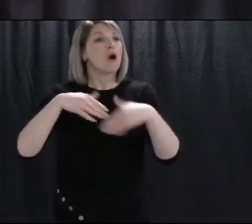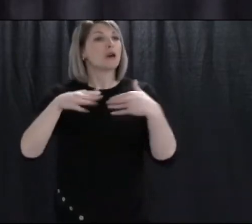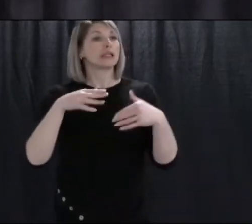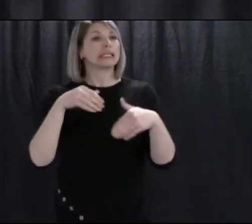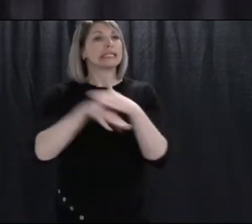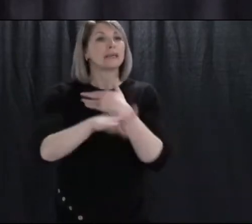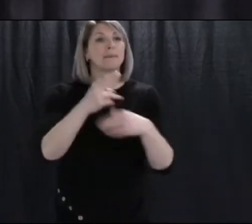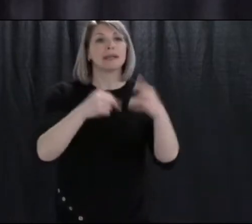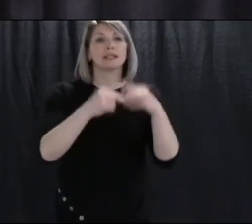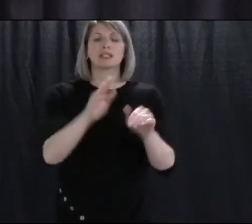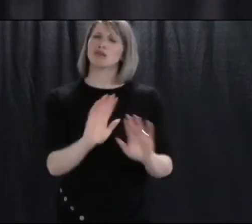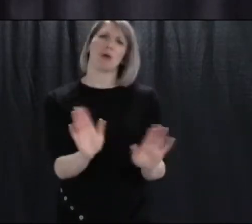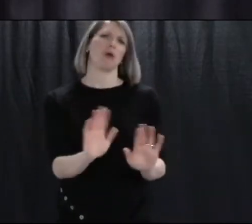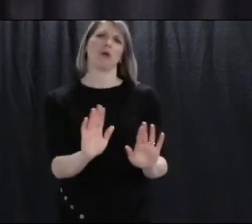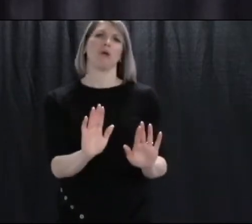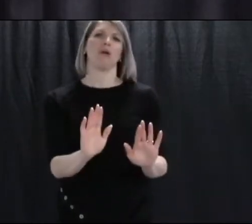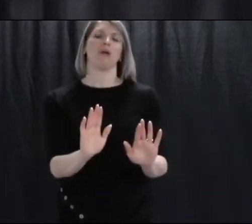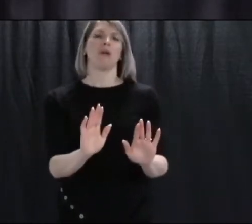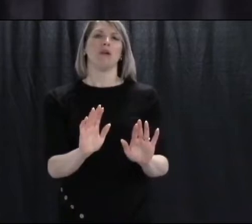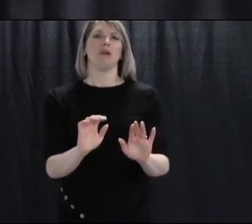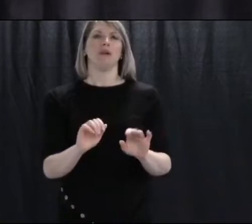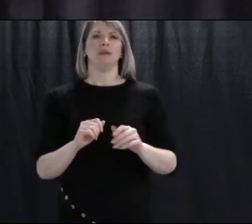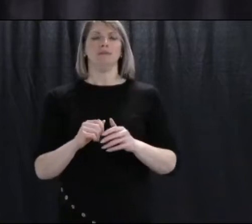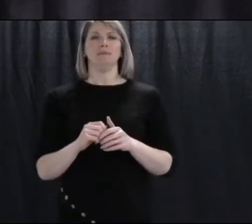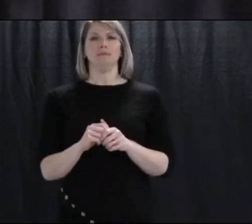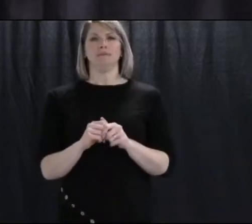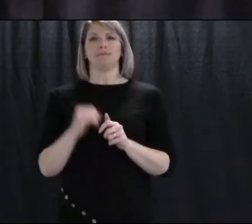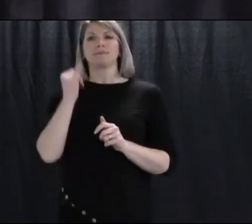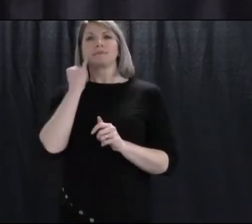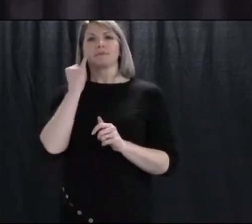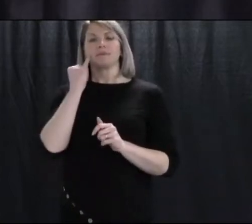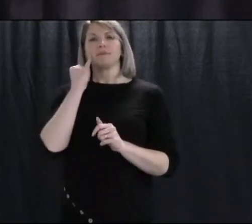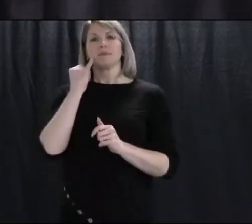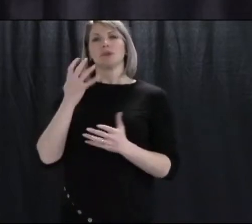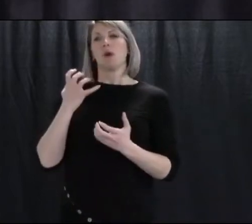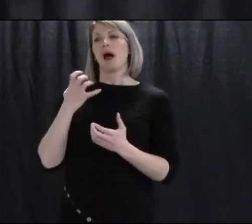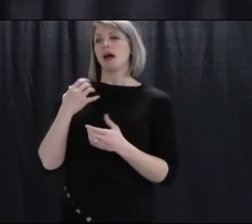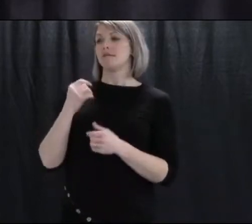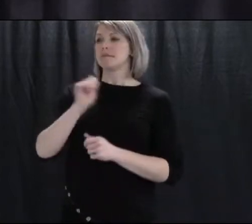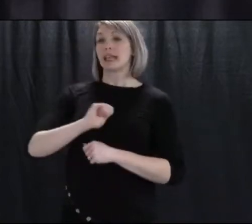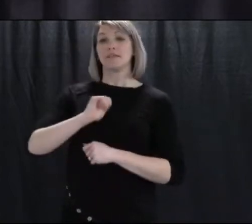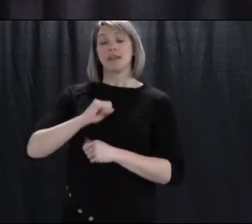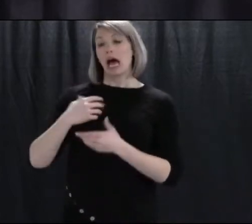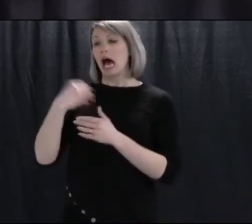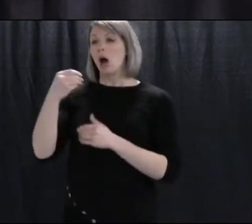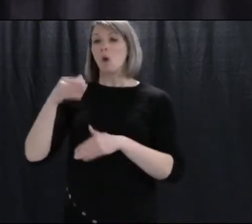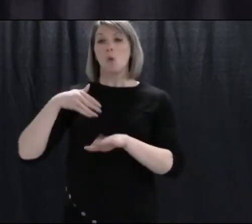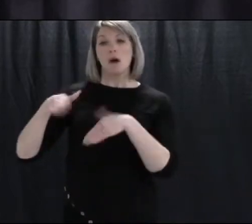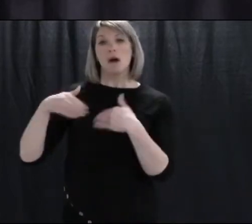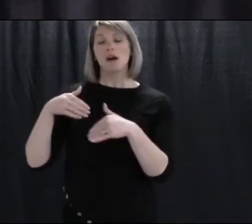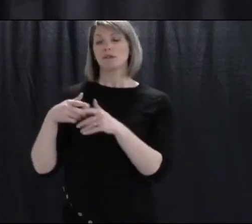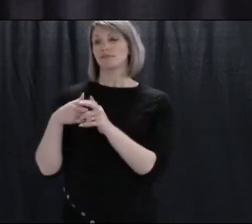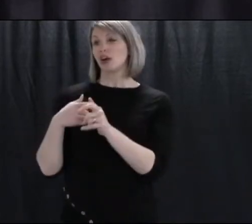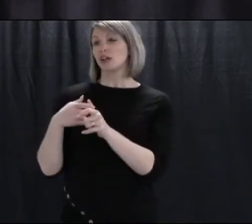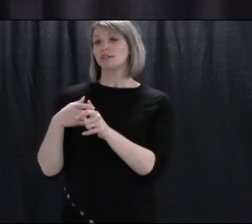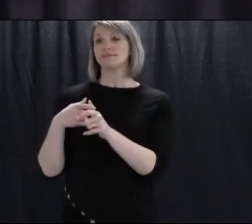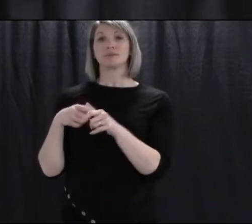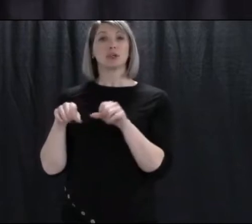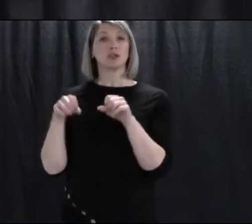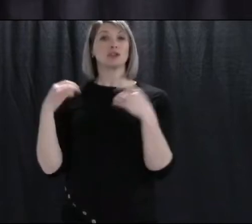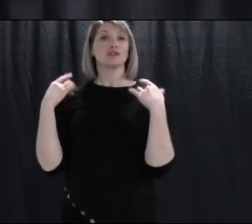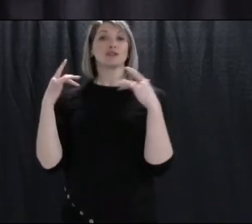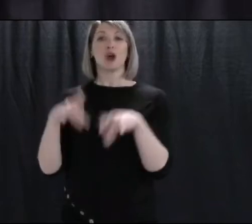all. But if you want to go outside for a walk, for a run,